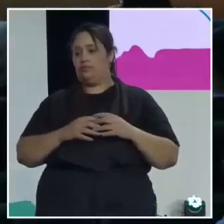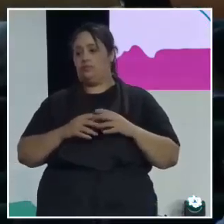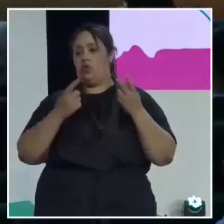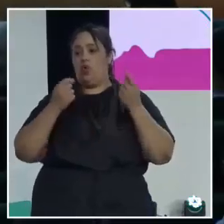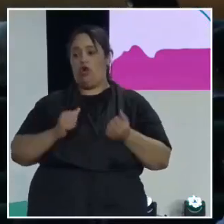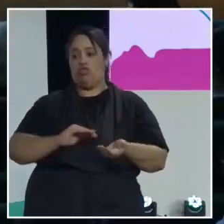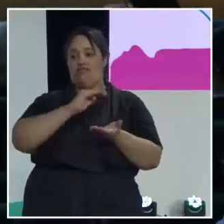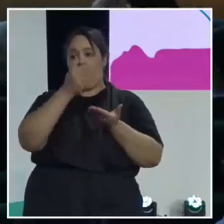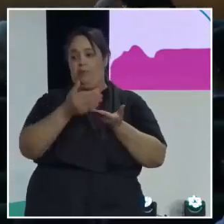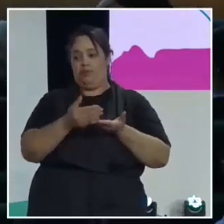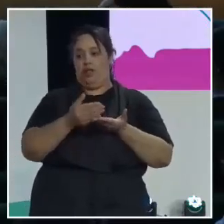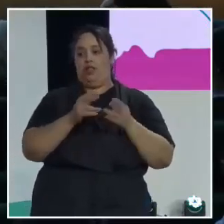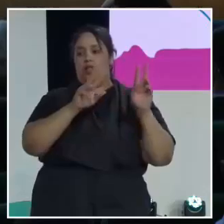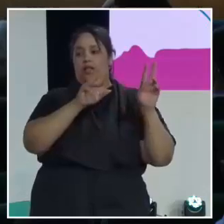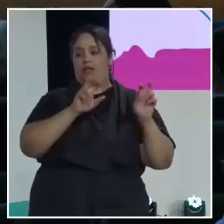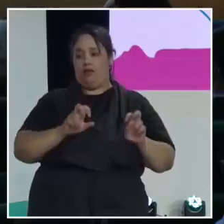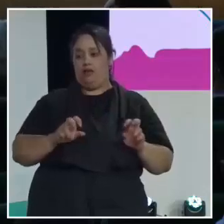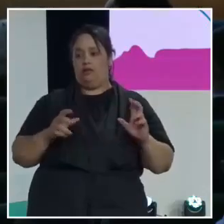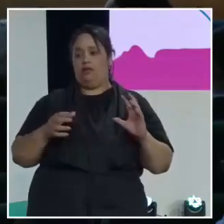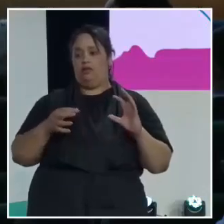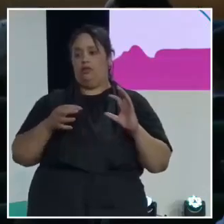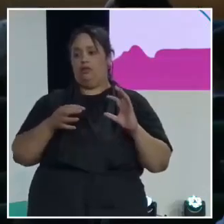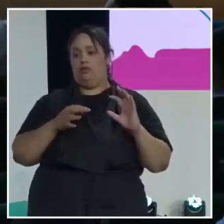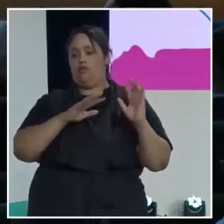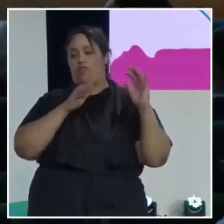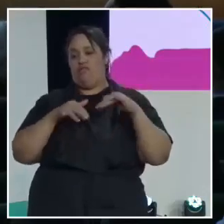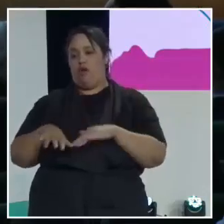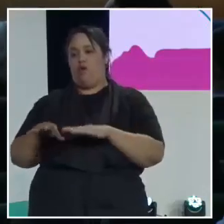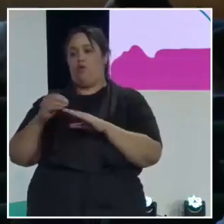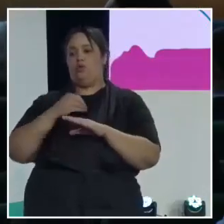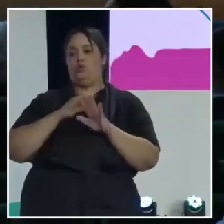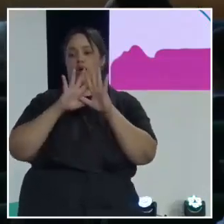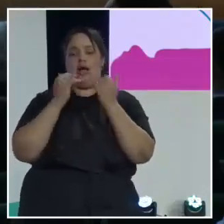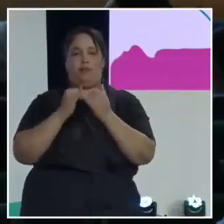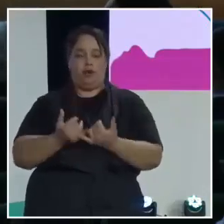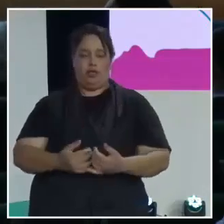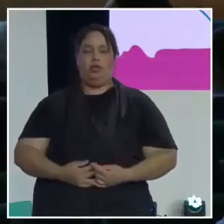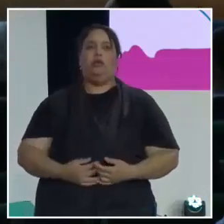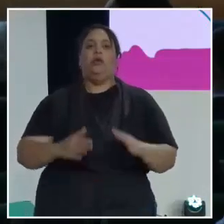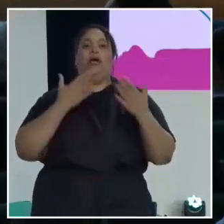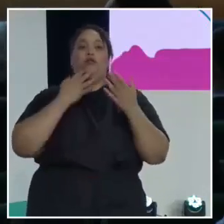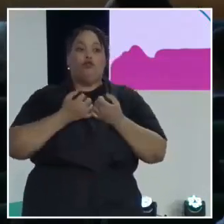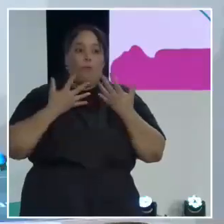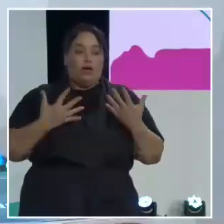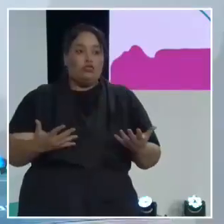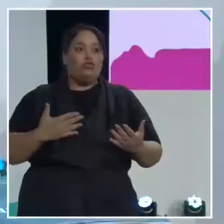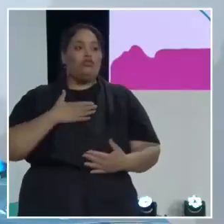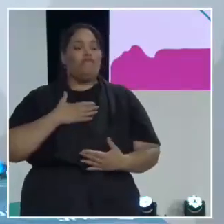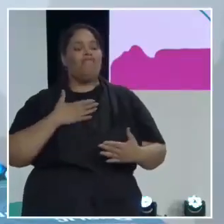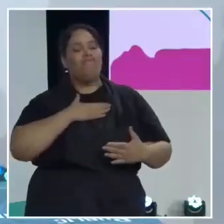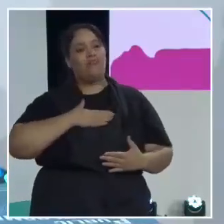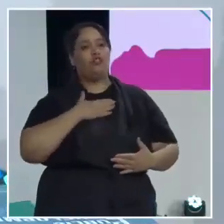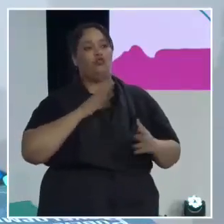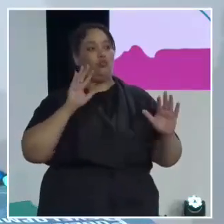goes to developing countries? Thank you so much, and it's a real pleasure to be here on such an esteemed panel, and congratulations again for